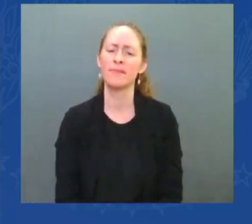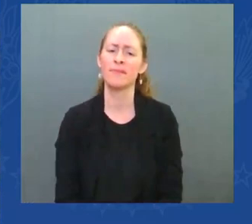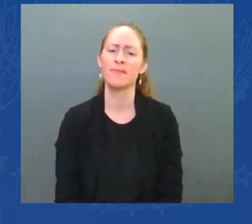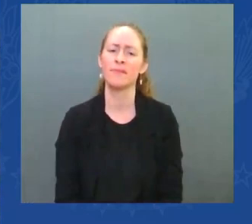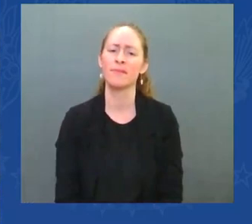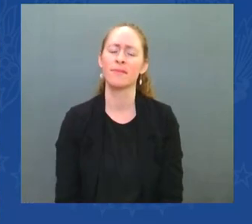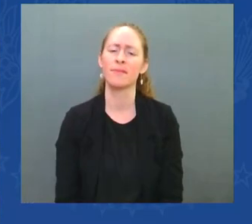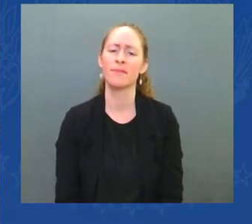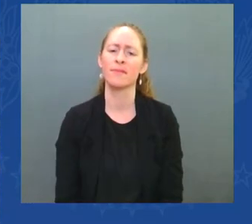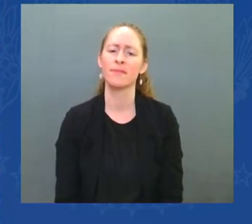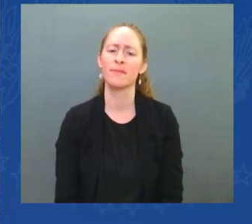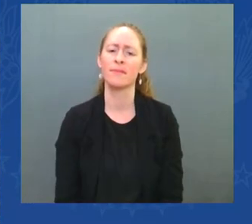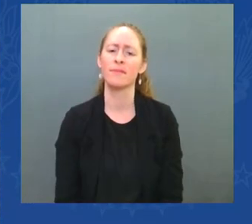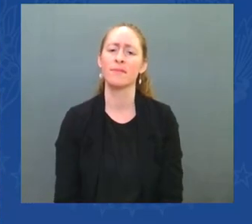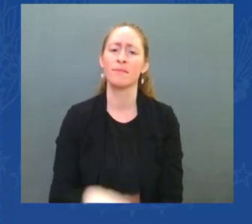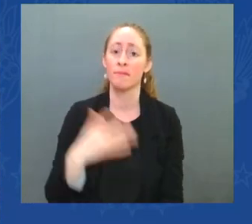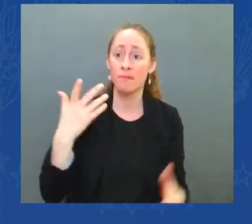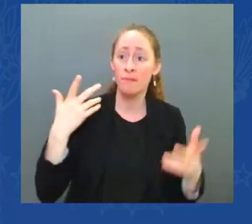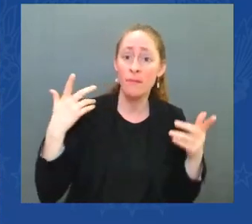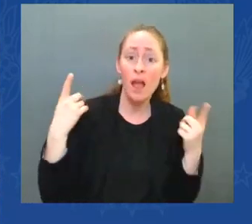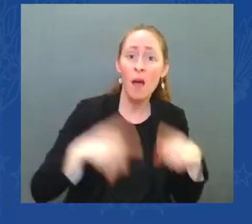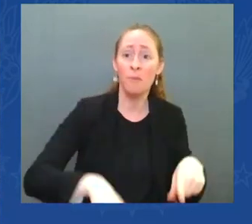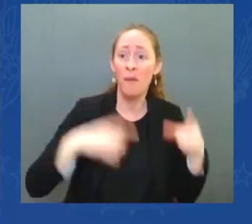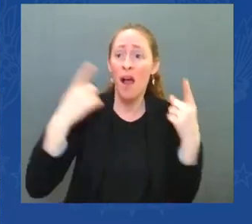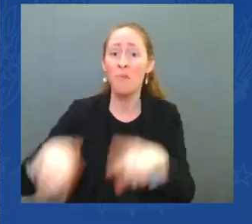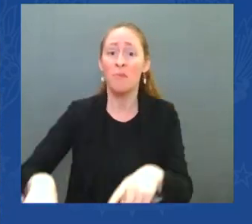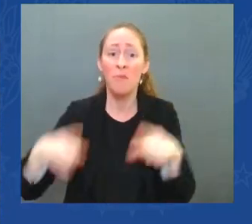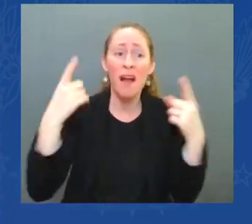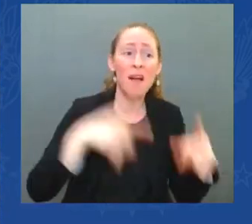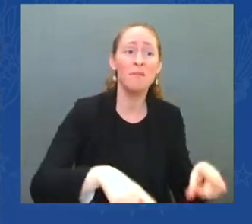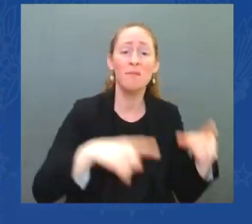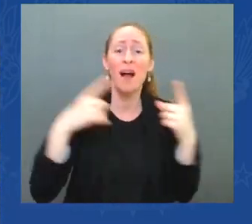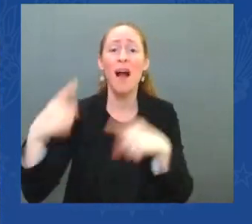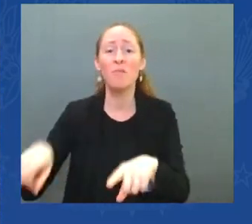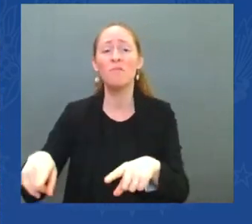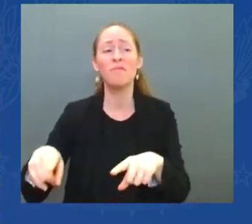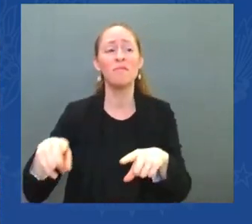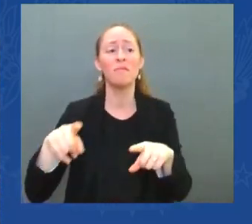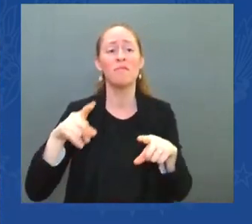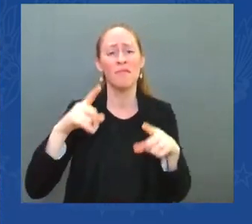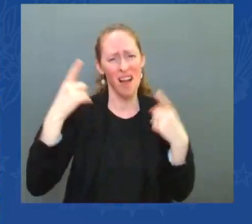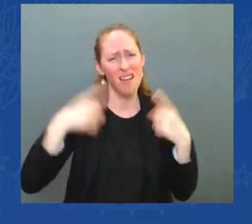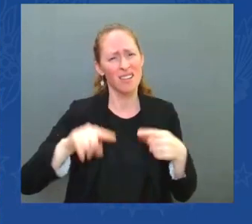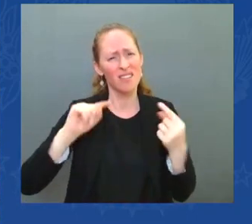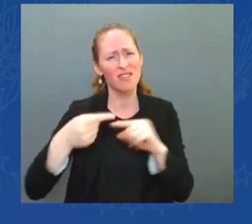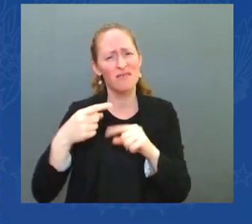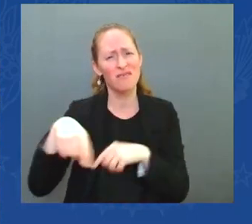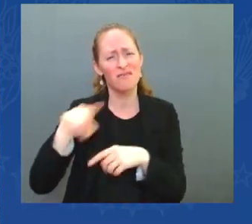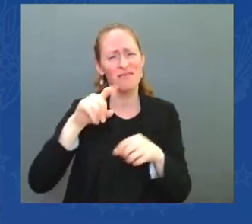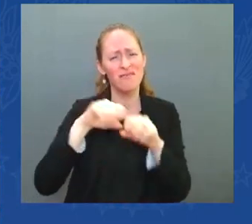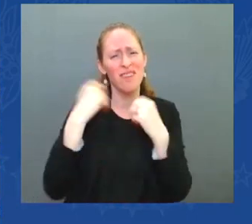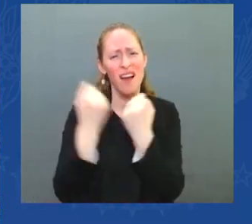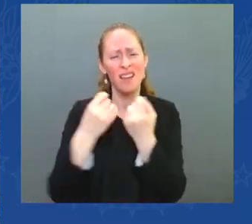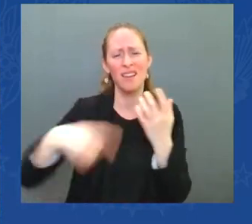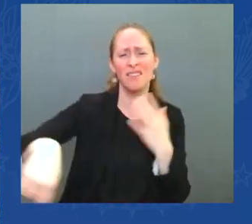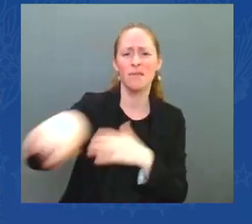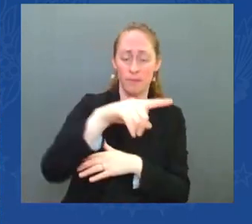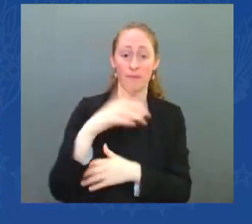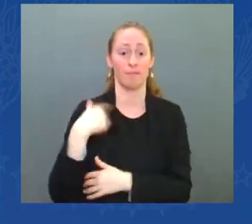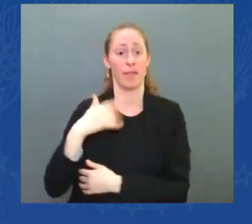society. As a prosecutor, I brought many perpetrators of gun violence to justice, but I